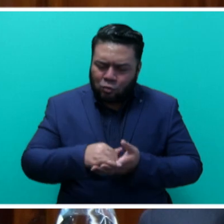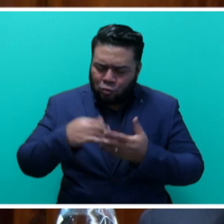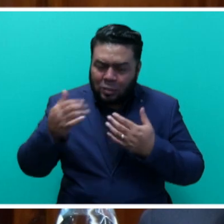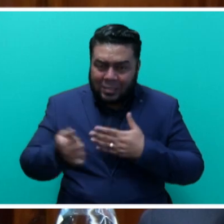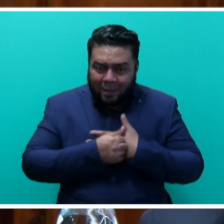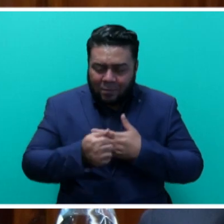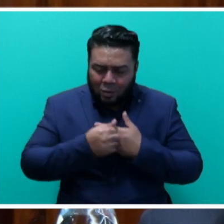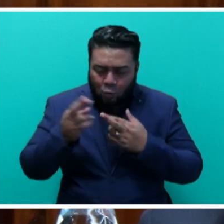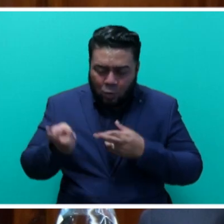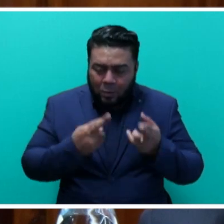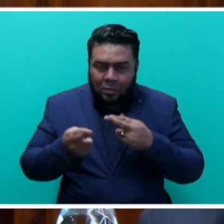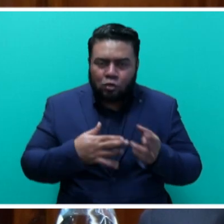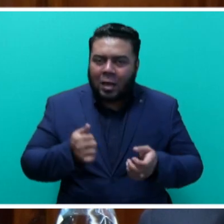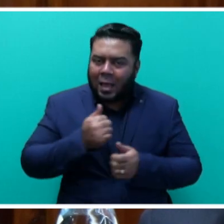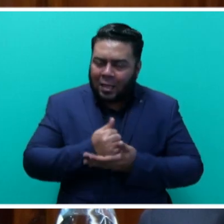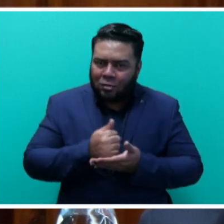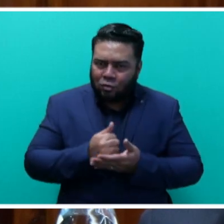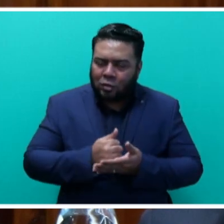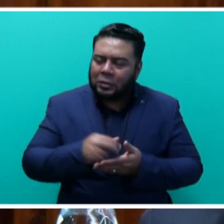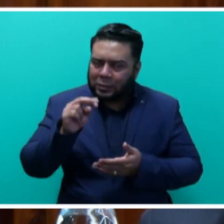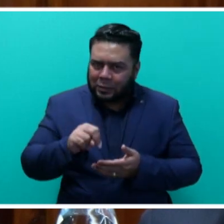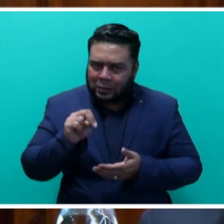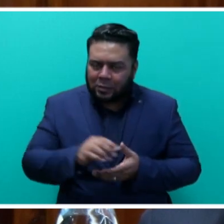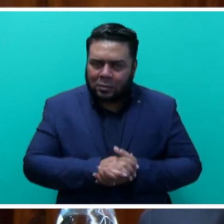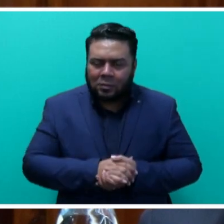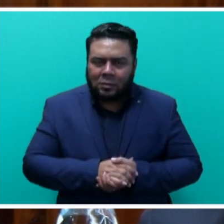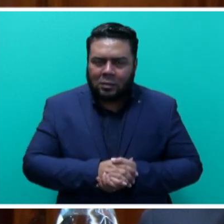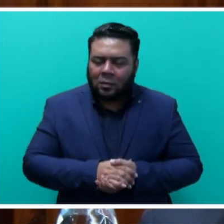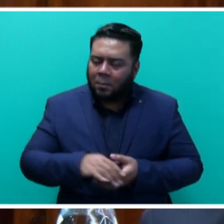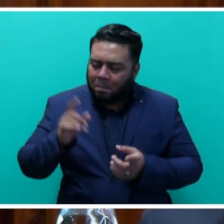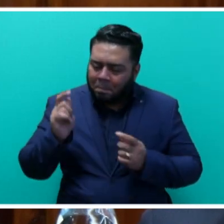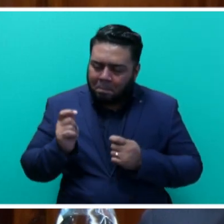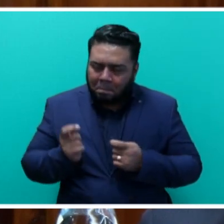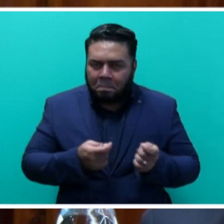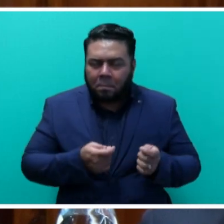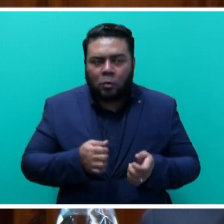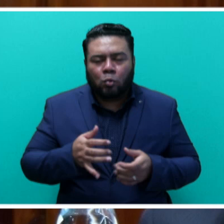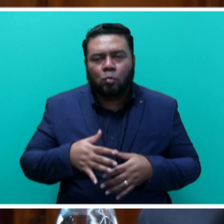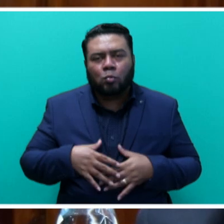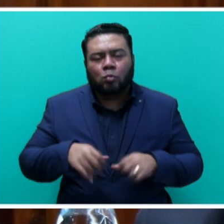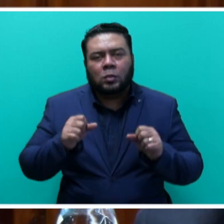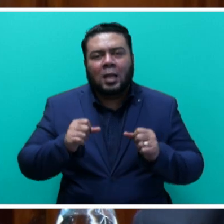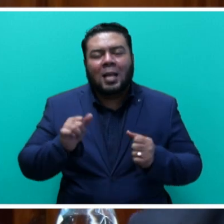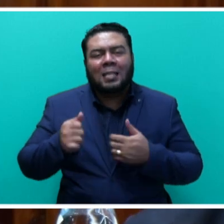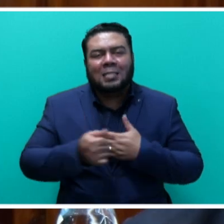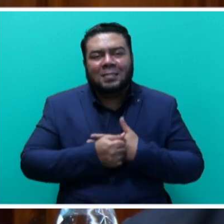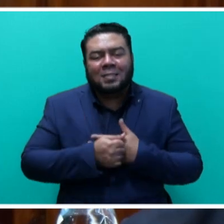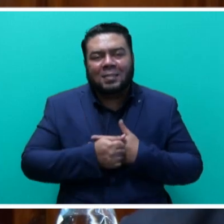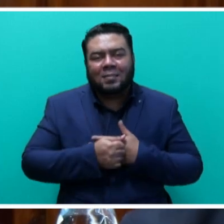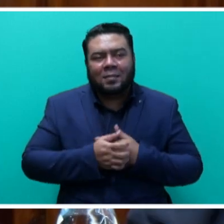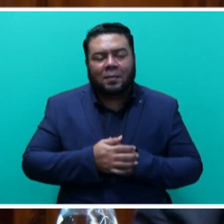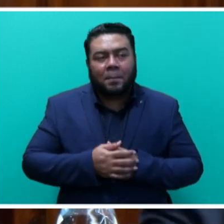appropriately and preventive actions that are considered necessary are taken promptly to enhance aviation safety. In